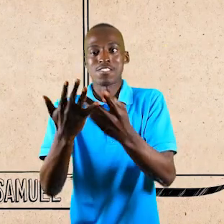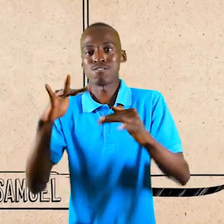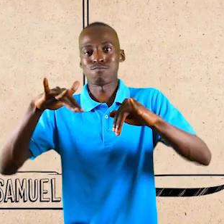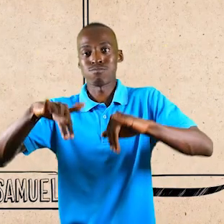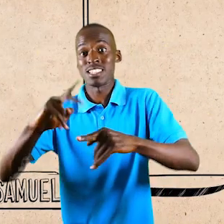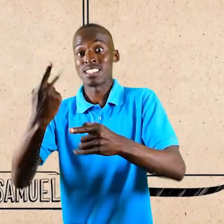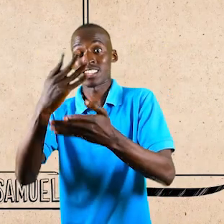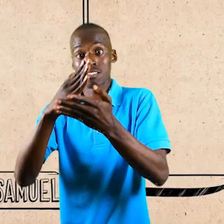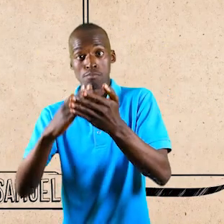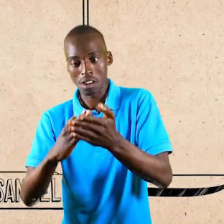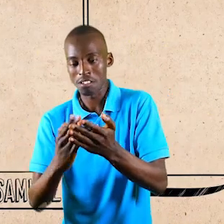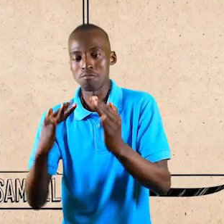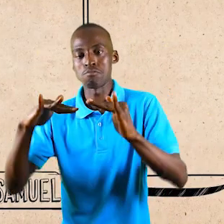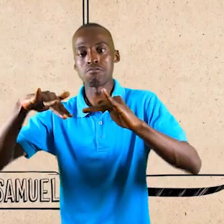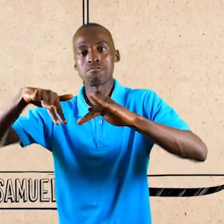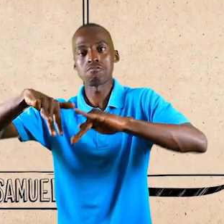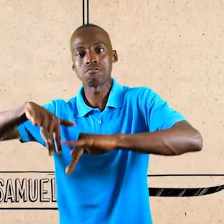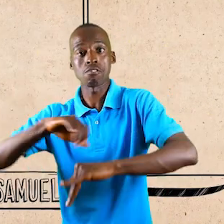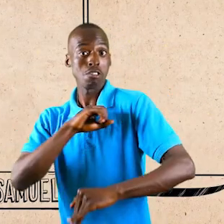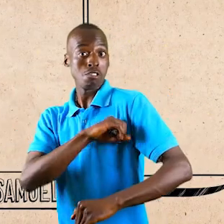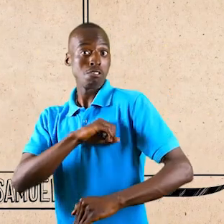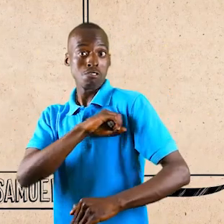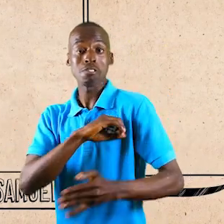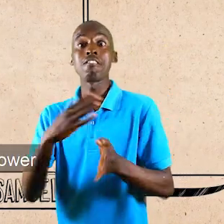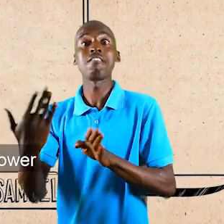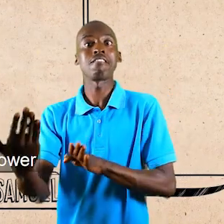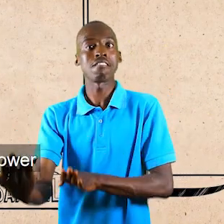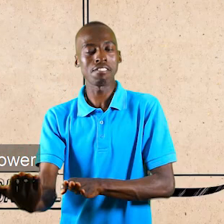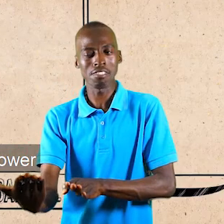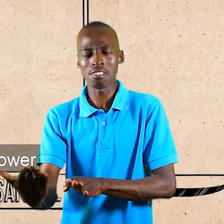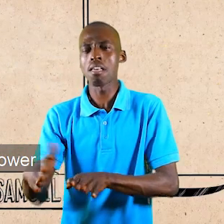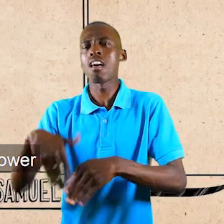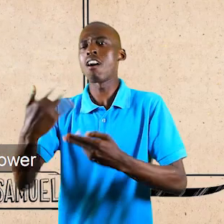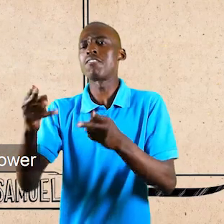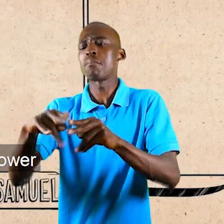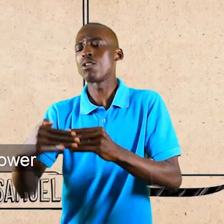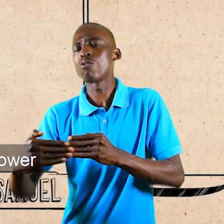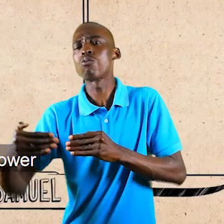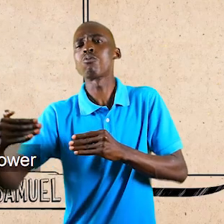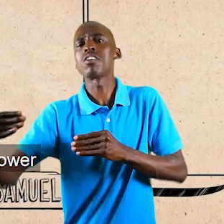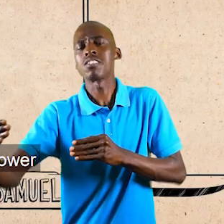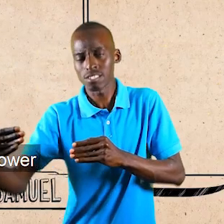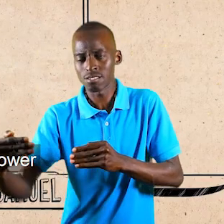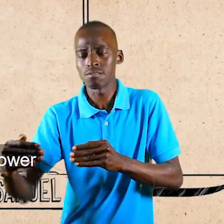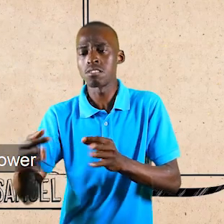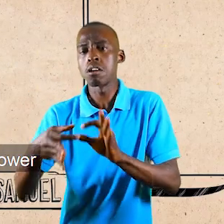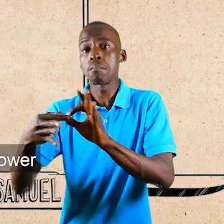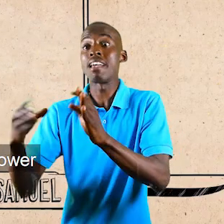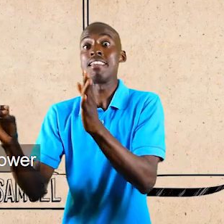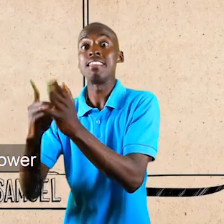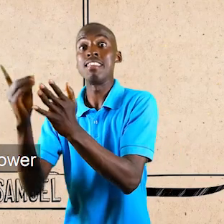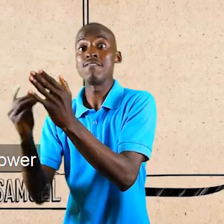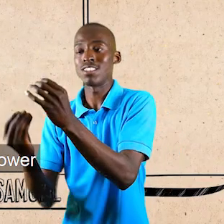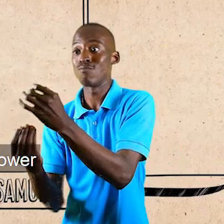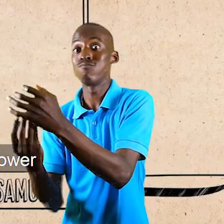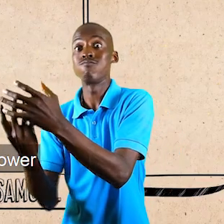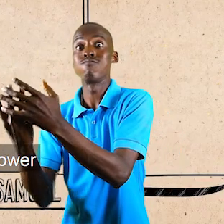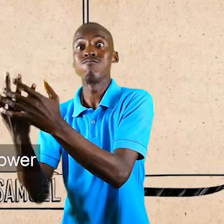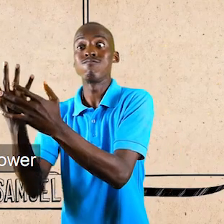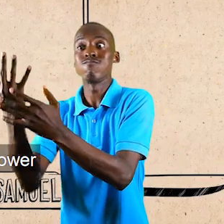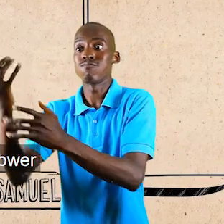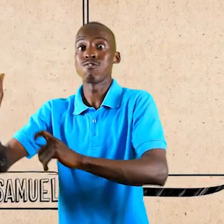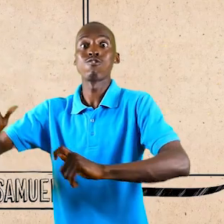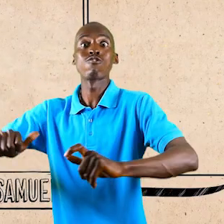the second part is about his downfall and his tragic death. And then the drama of Saul's demise is matched by David's exciting rise